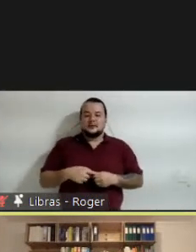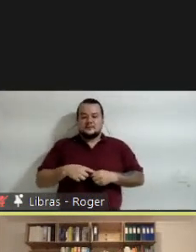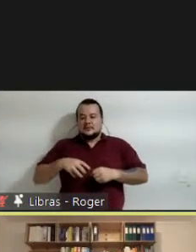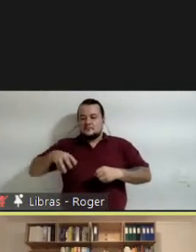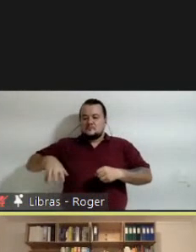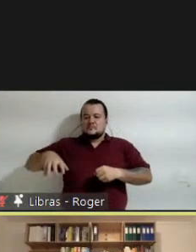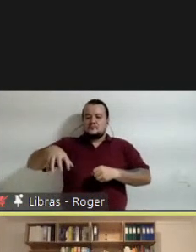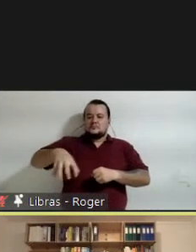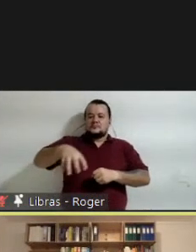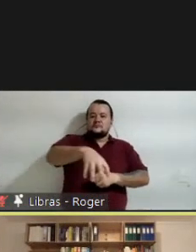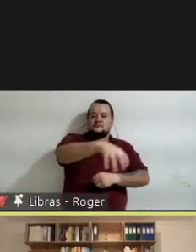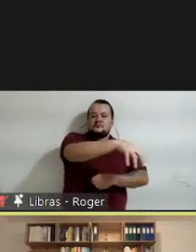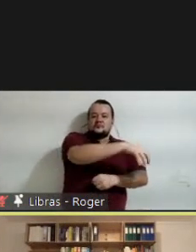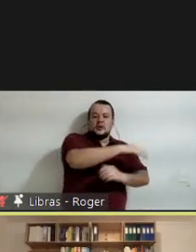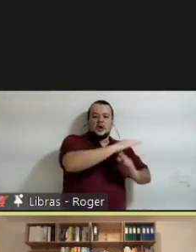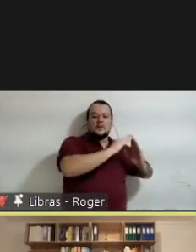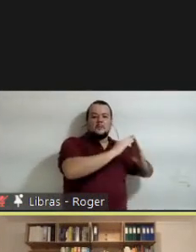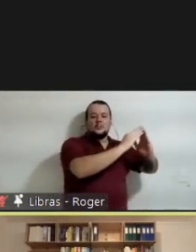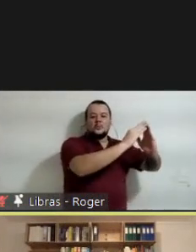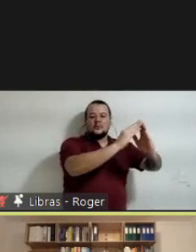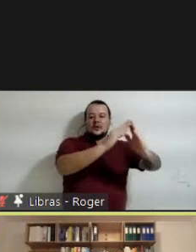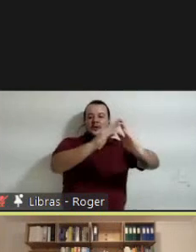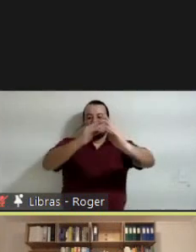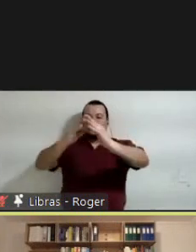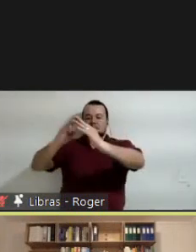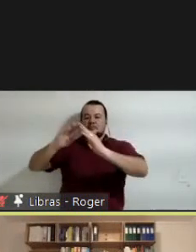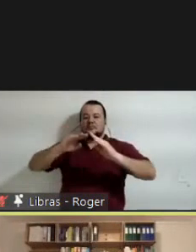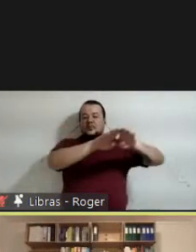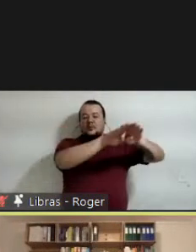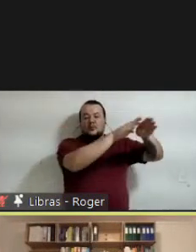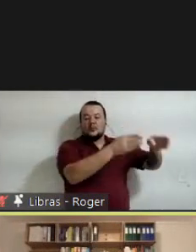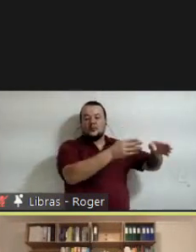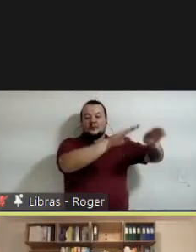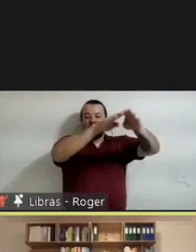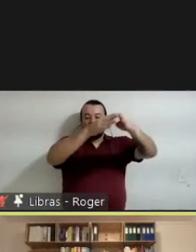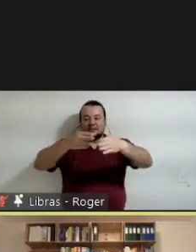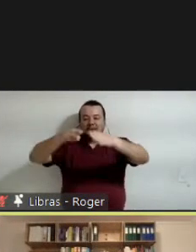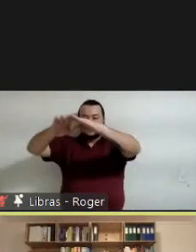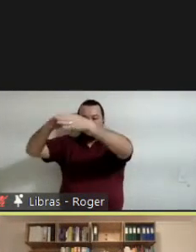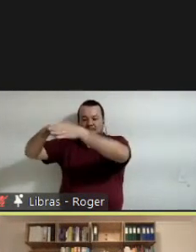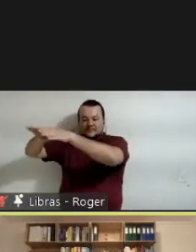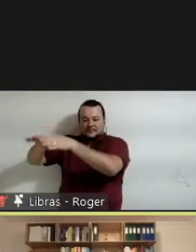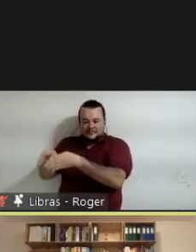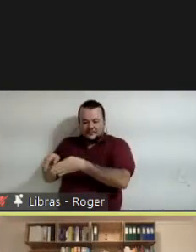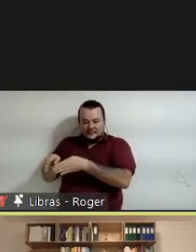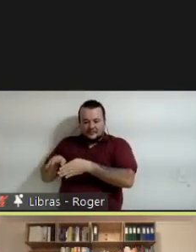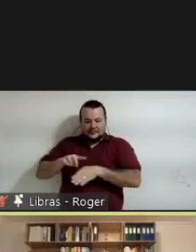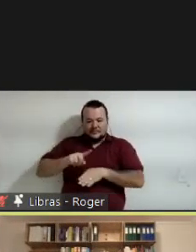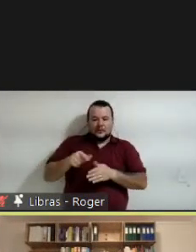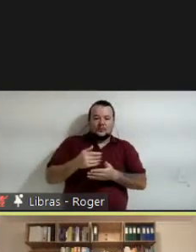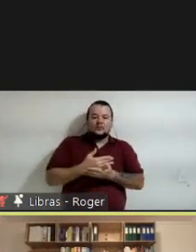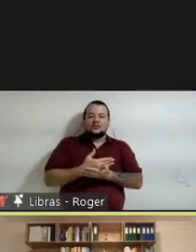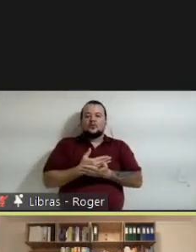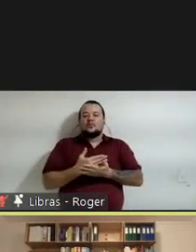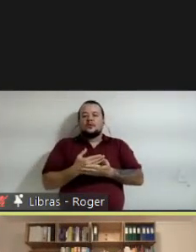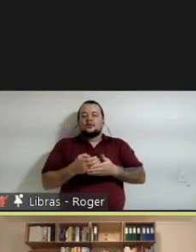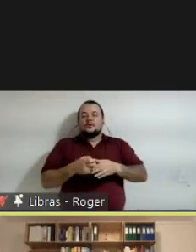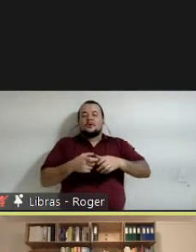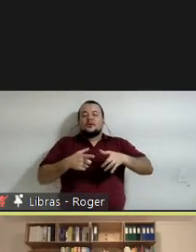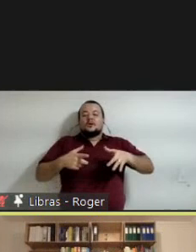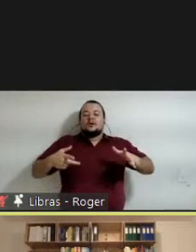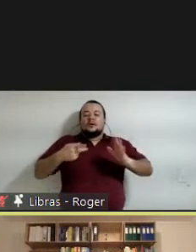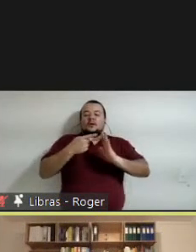town started expanding, the grid started shifting to accommodate water access at that point. It's a very dry